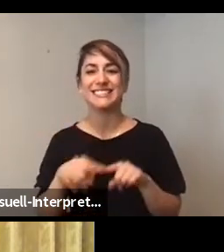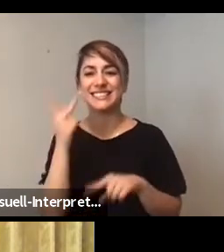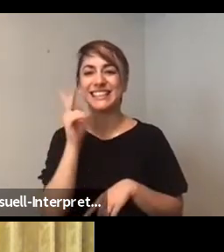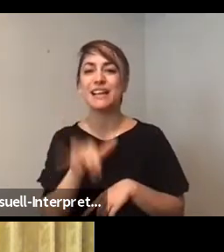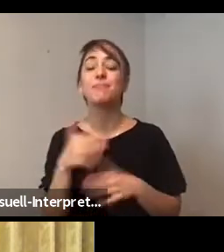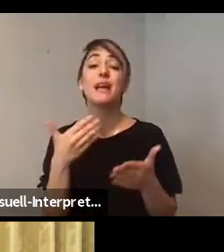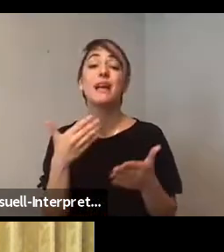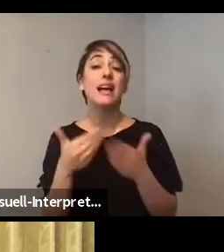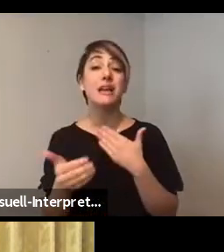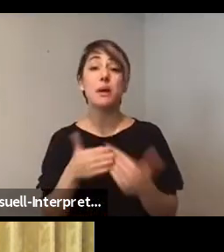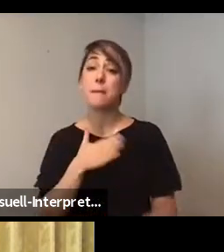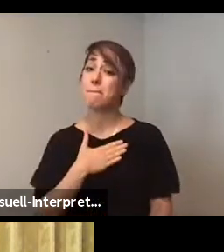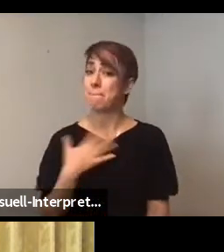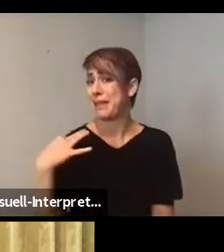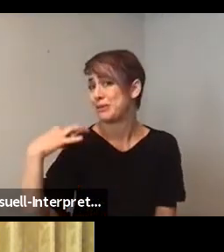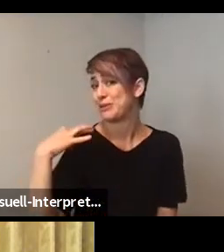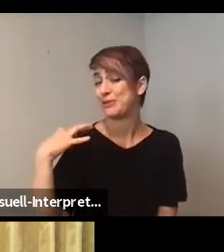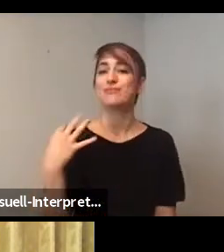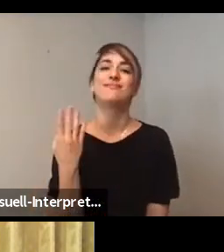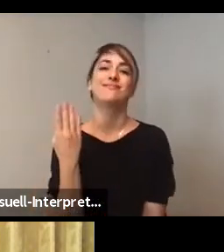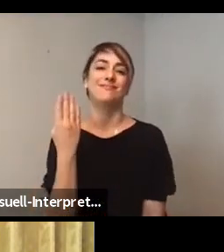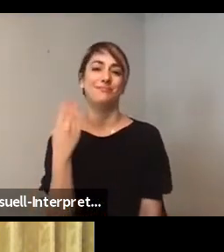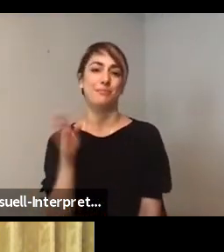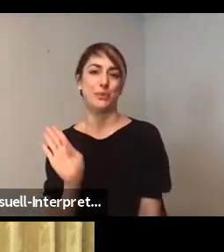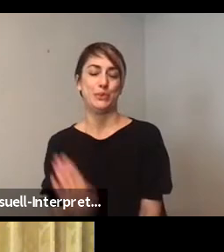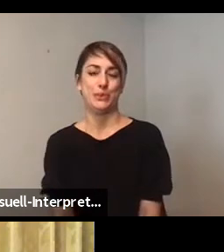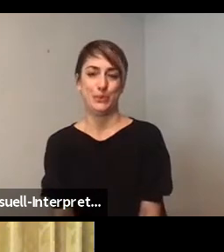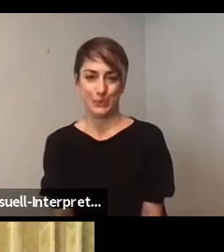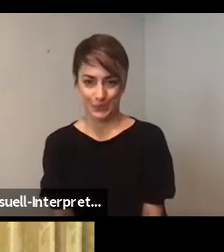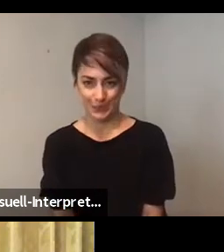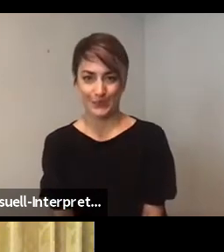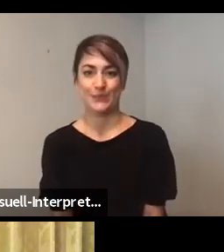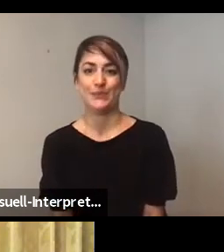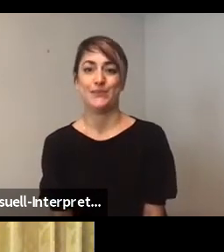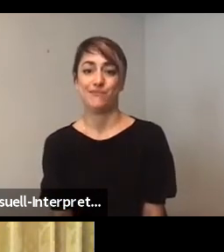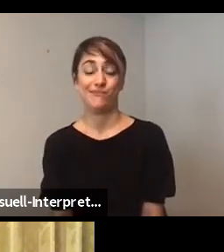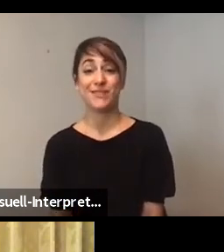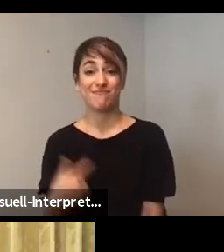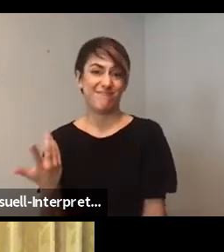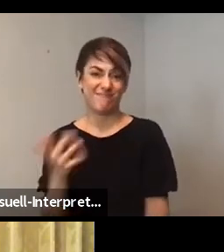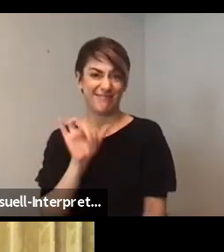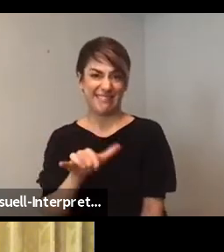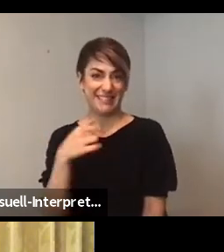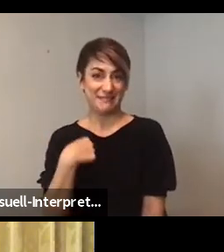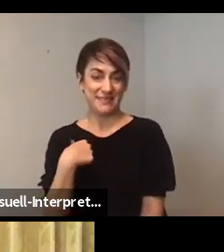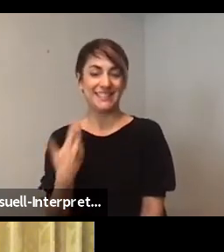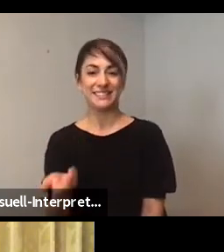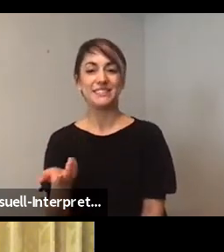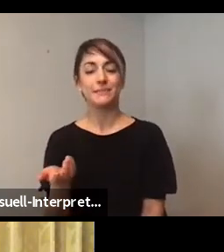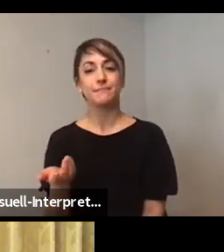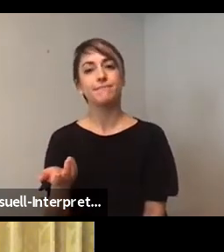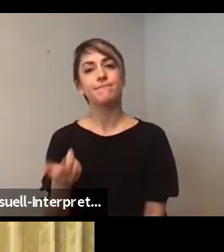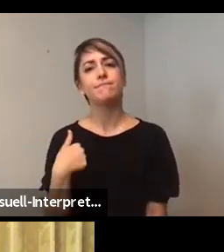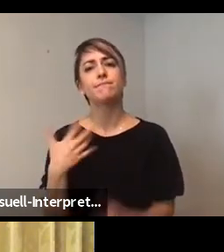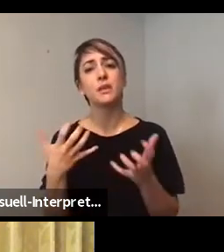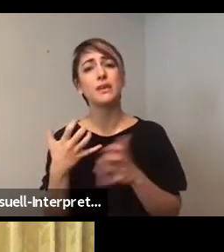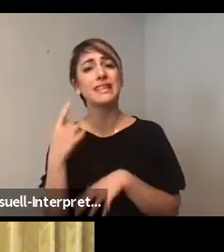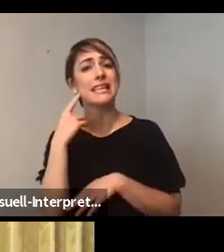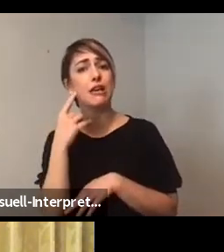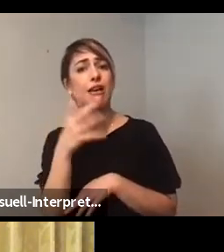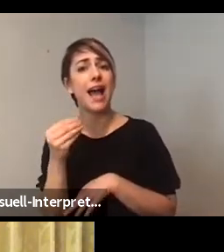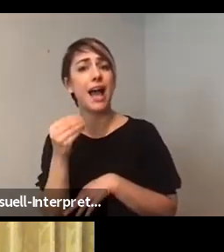t-shirt. So this is me. We will I want you to hear and know